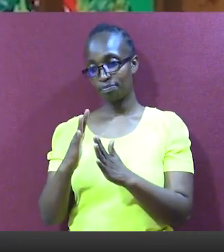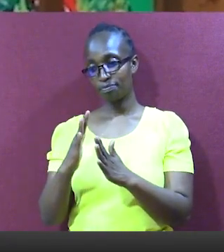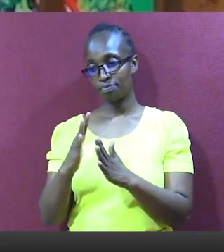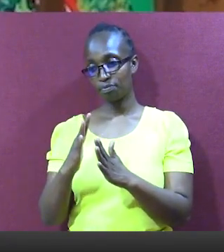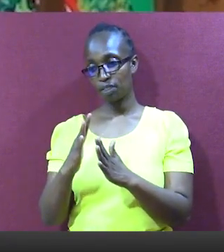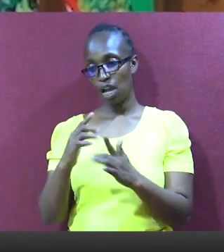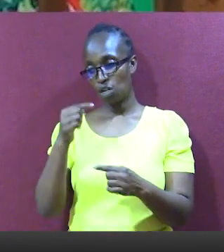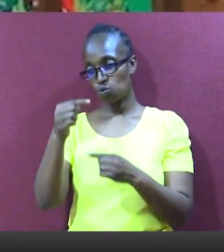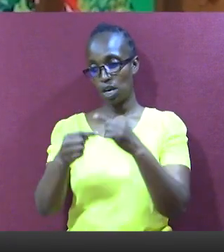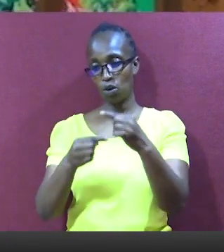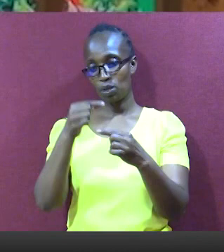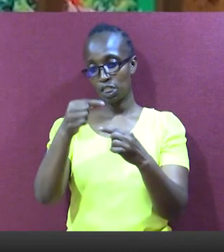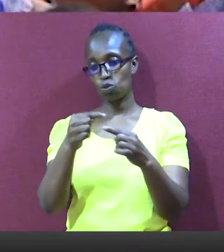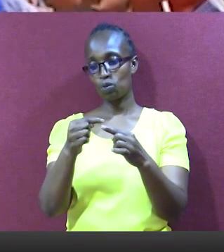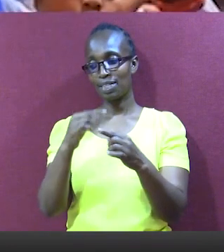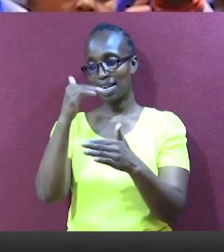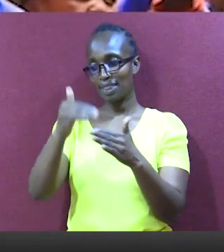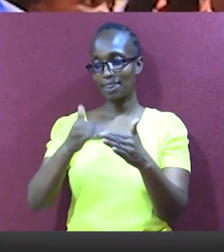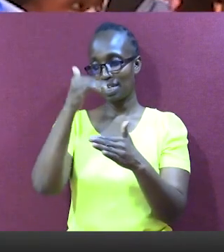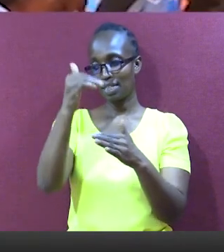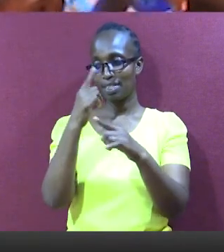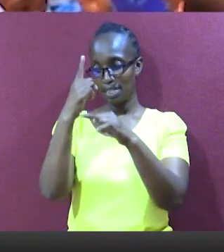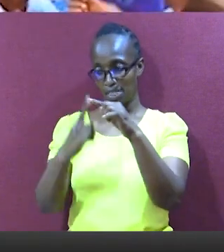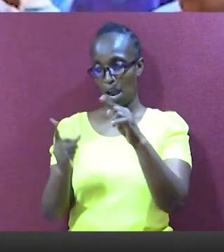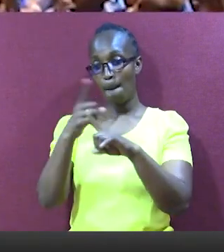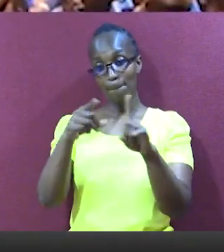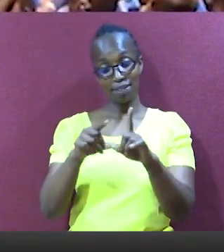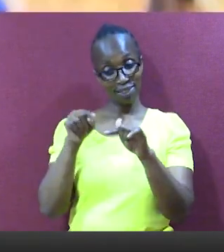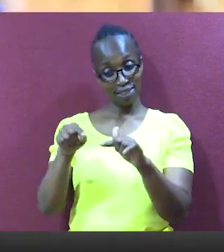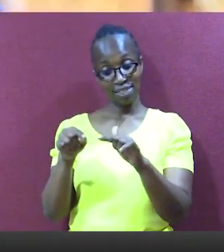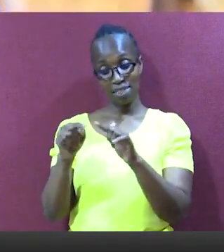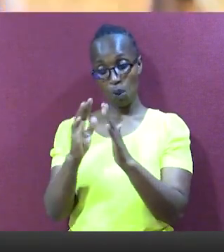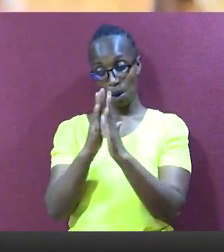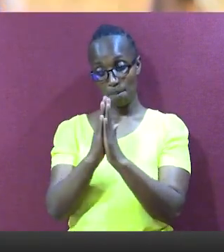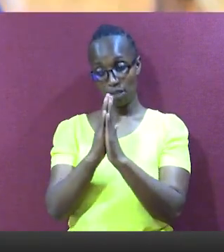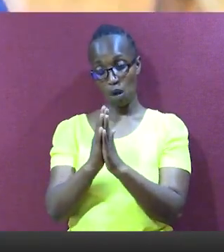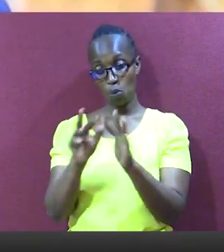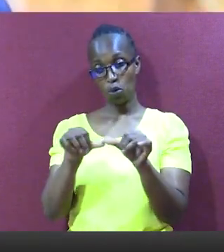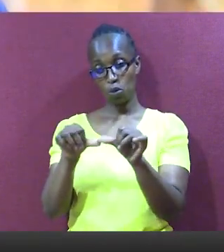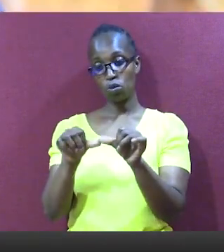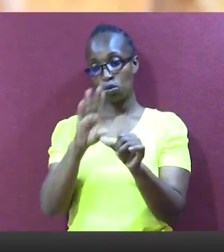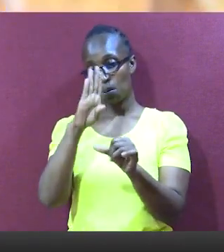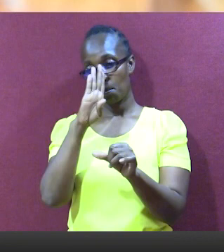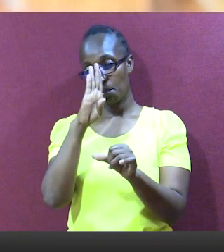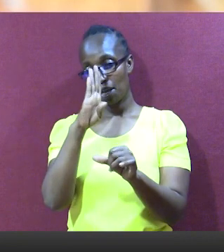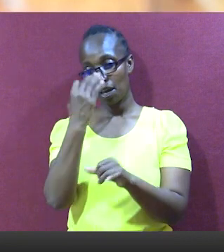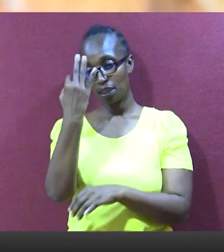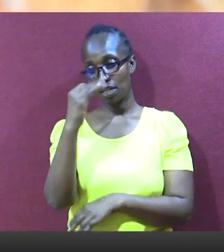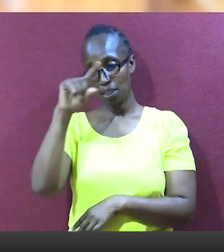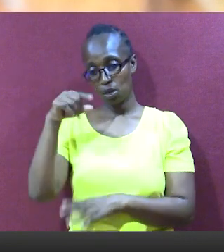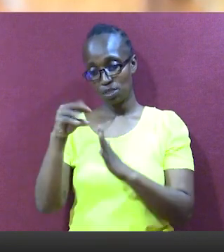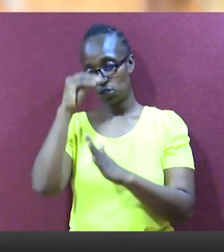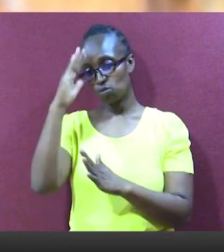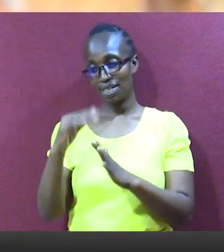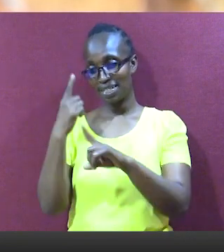to 50,000 children from the next academic year. It is our hope that we can scale this up to 100,000 children